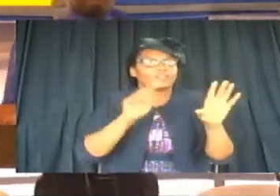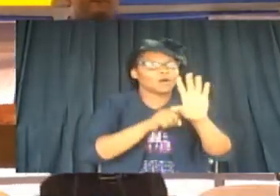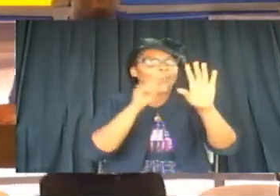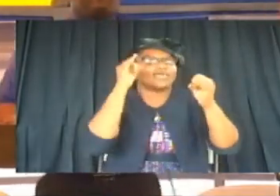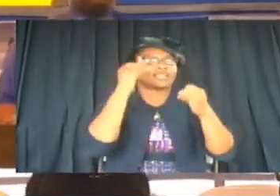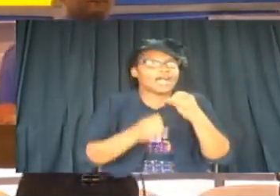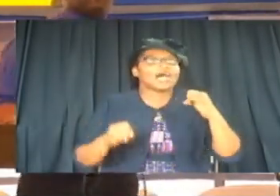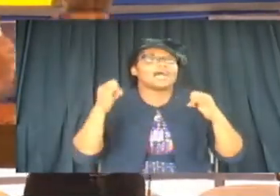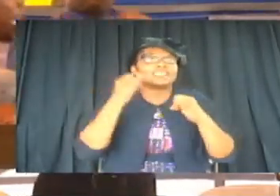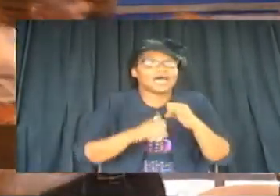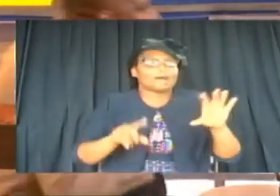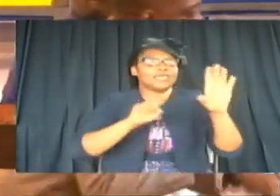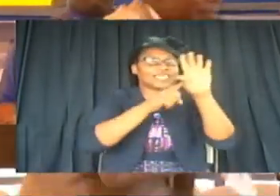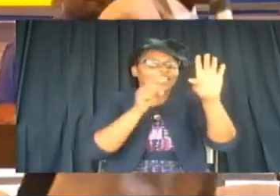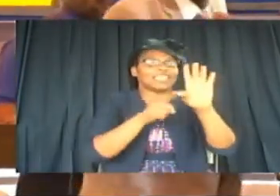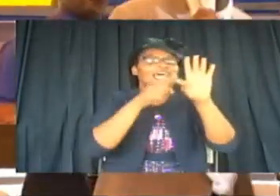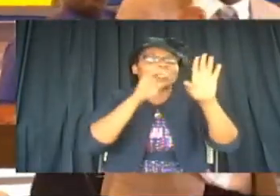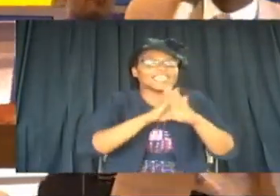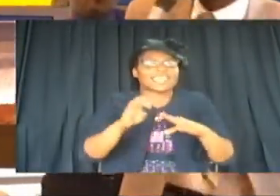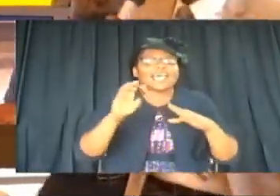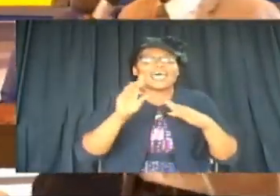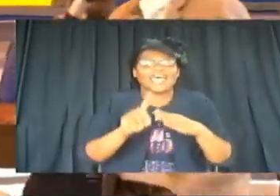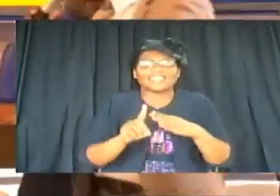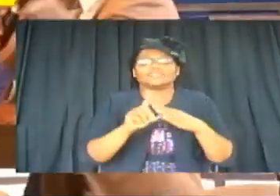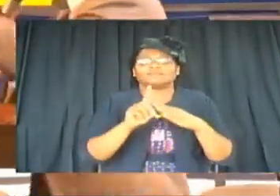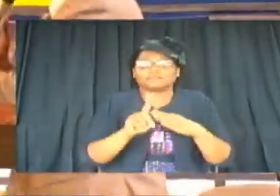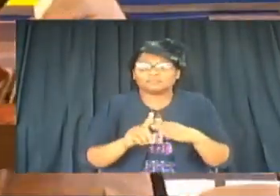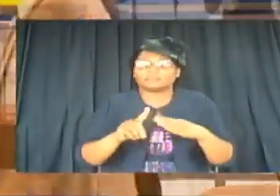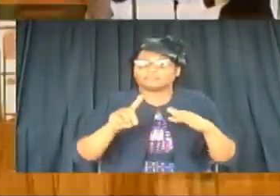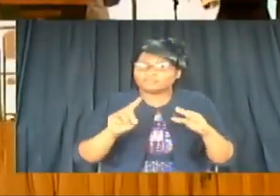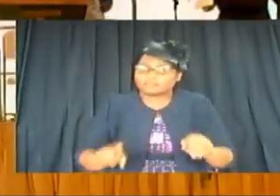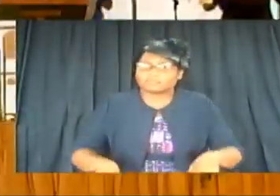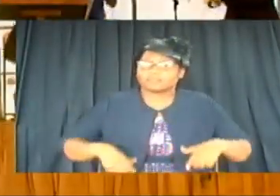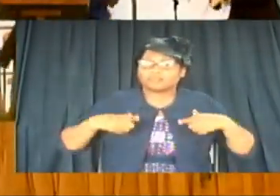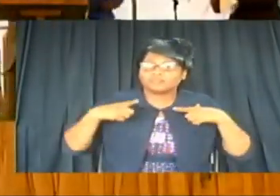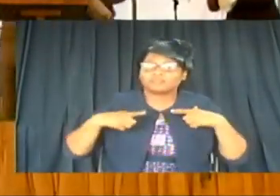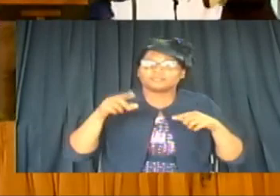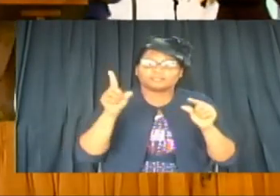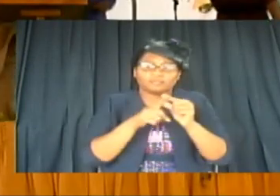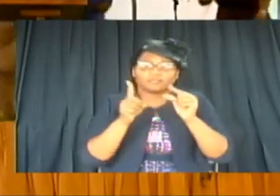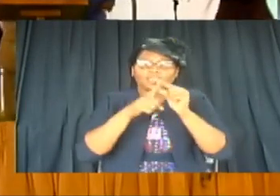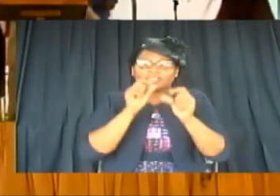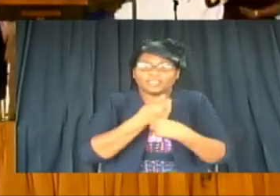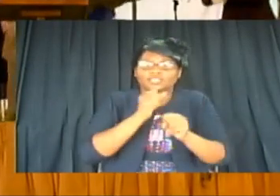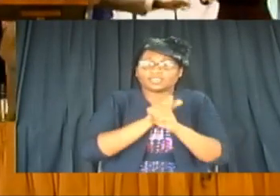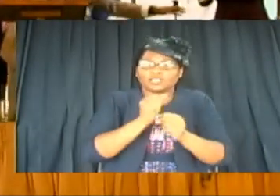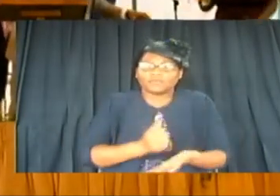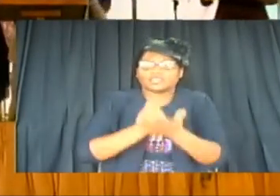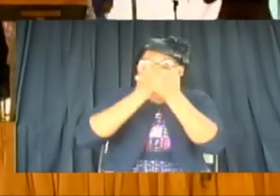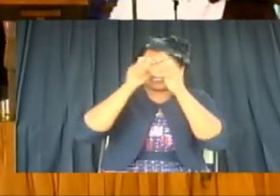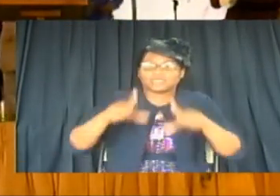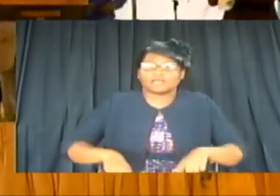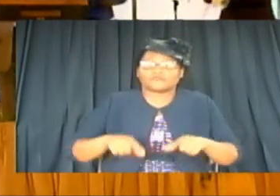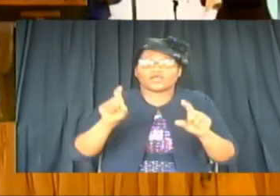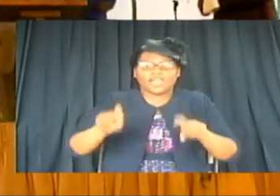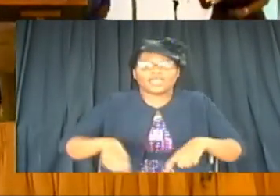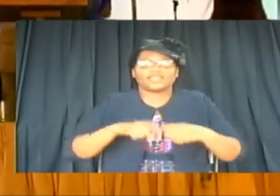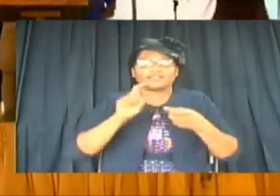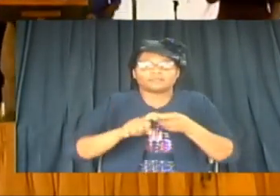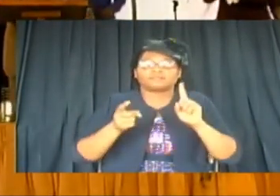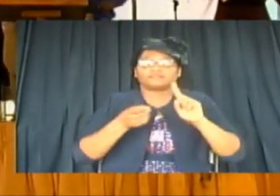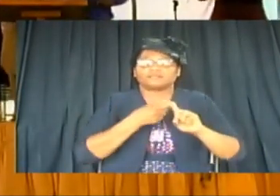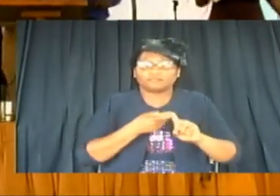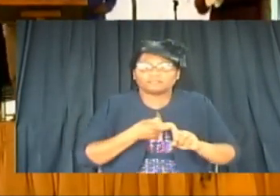and Omega, the beginning and the end, the living one incarnate, the blessed in our prayer.